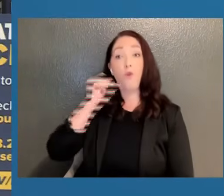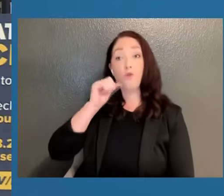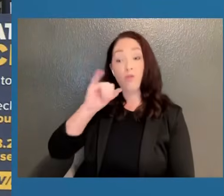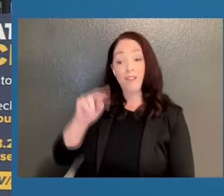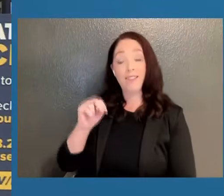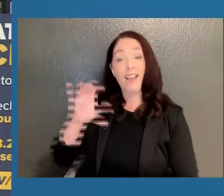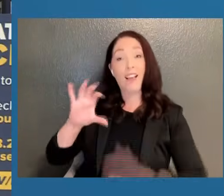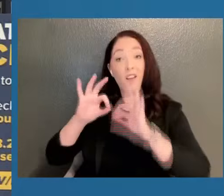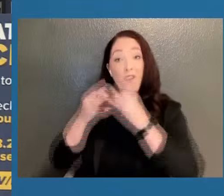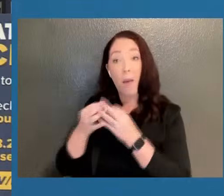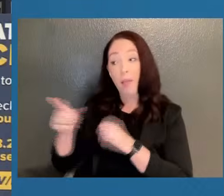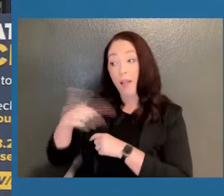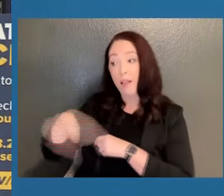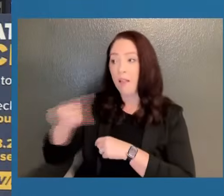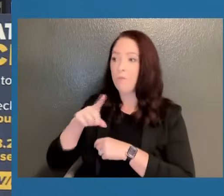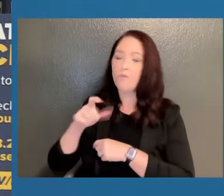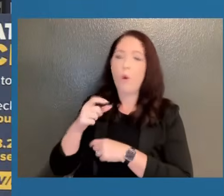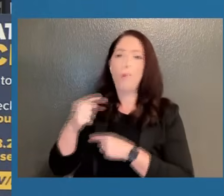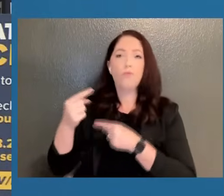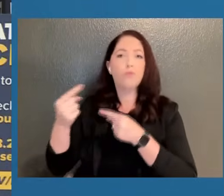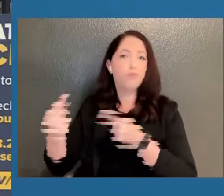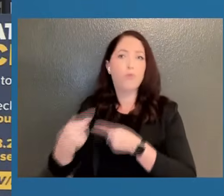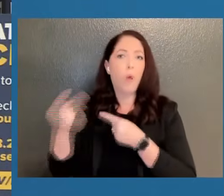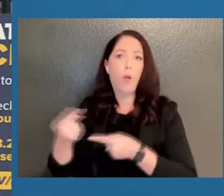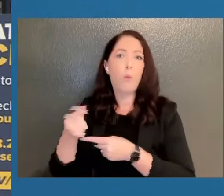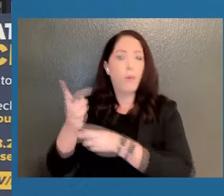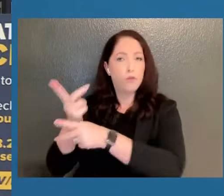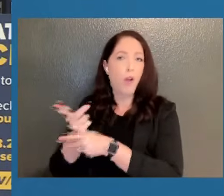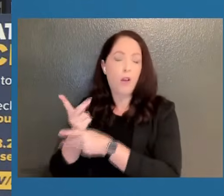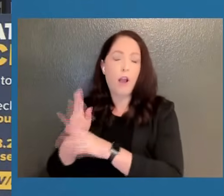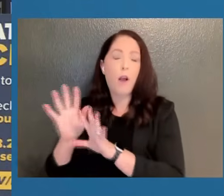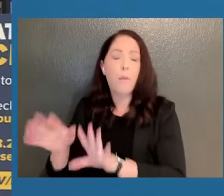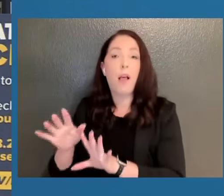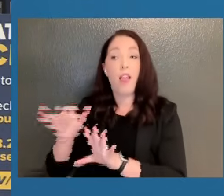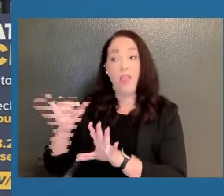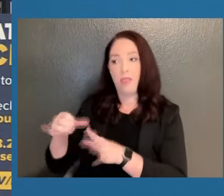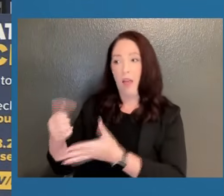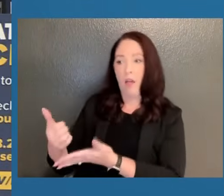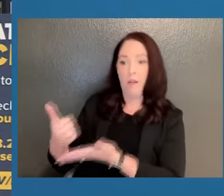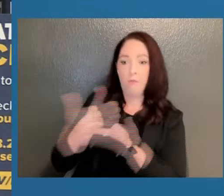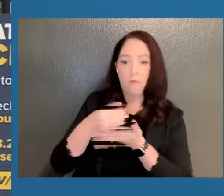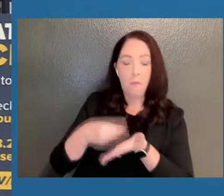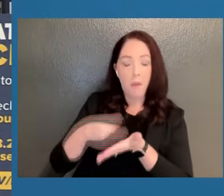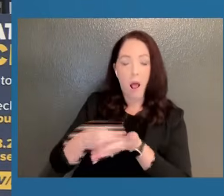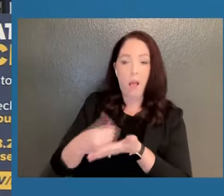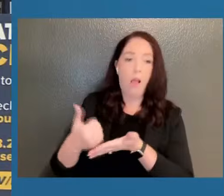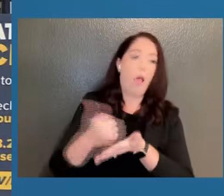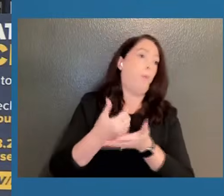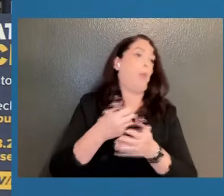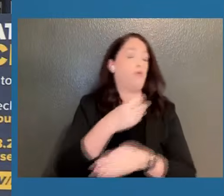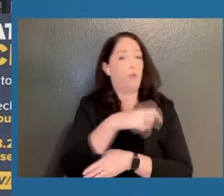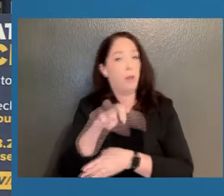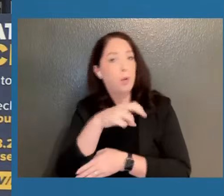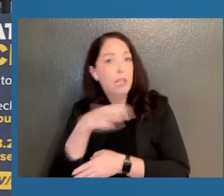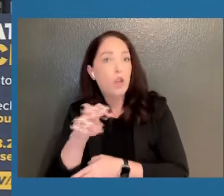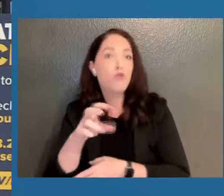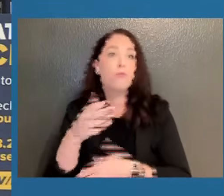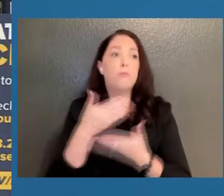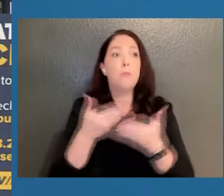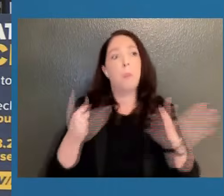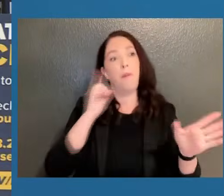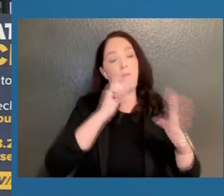don't have to worry about the cost of childcare, that support can go toward meals, transportation, household essentials, and other important